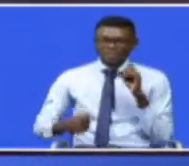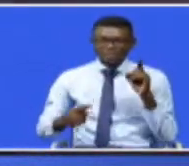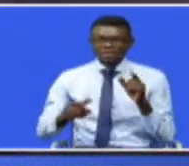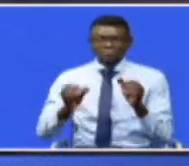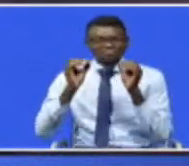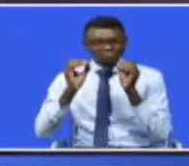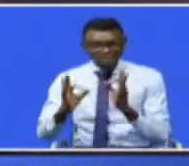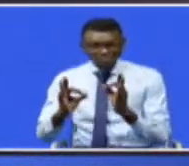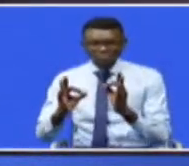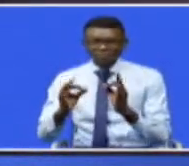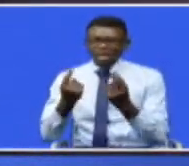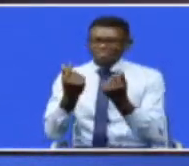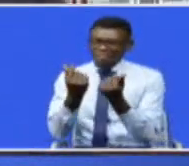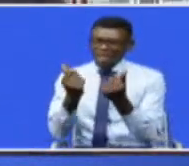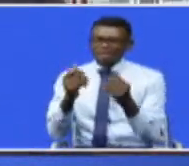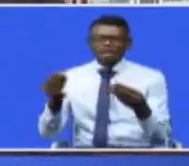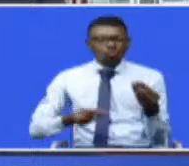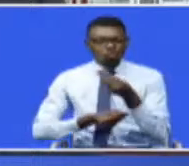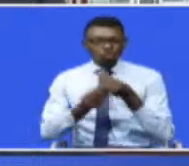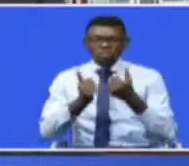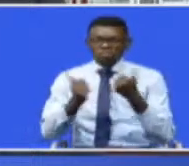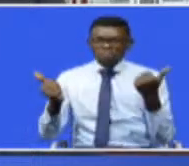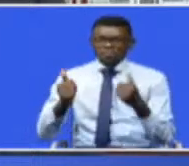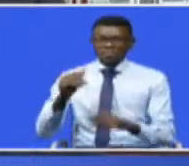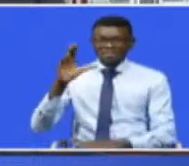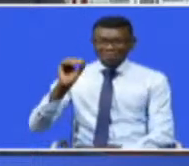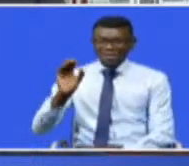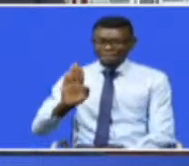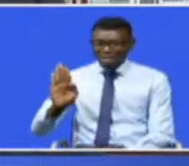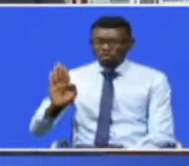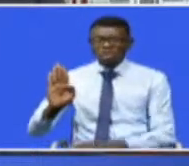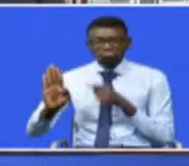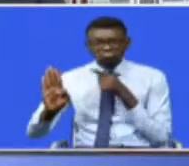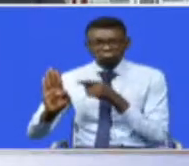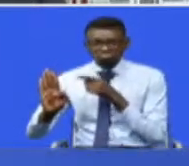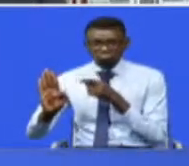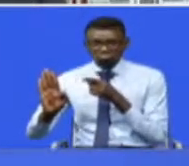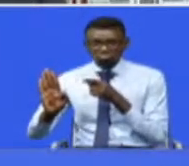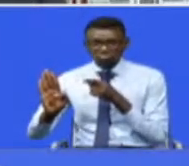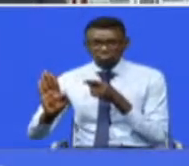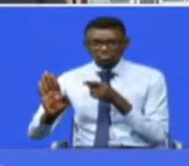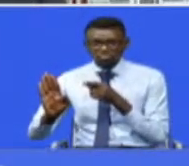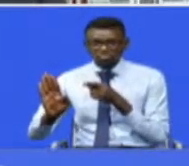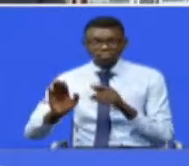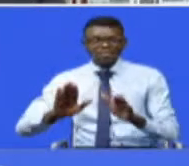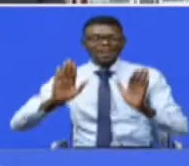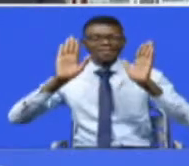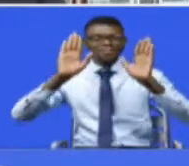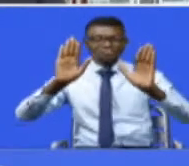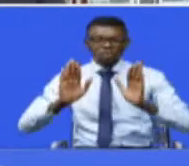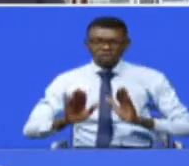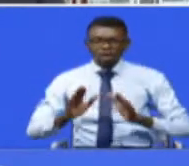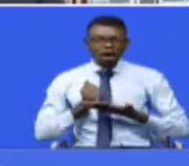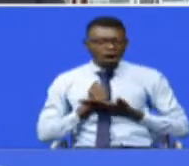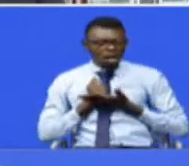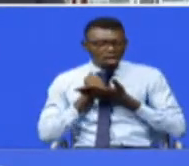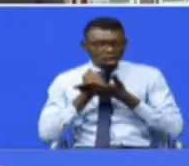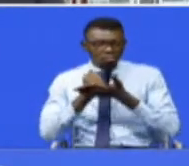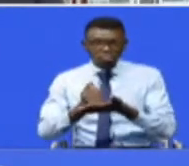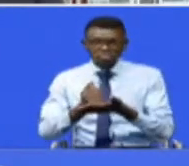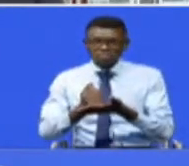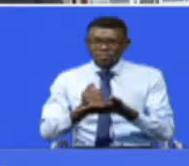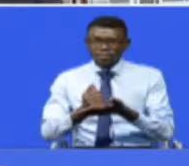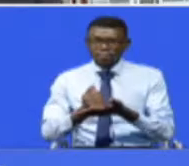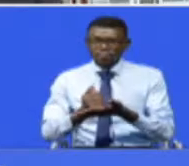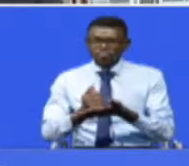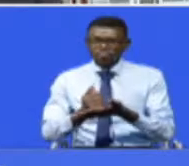on the financial performance of the economy. The 50 billion shillings, this will go a long way, basically, to ensure that